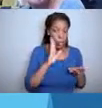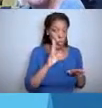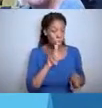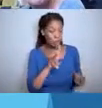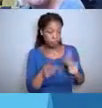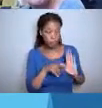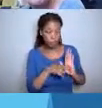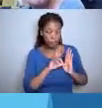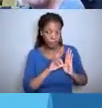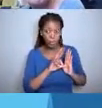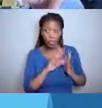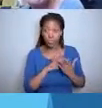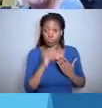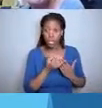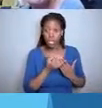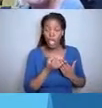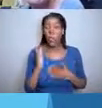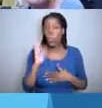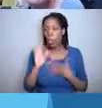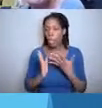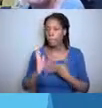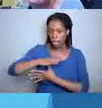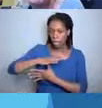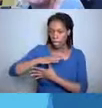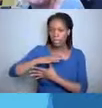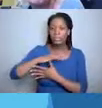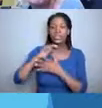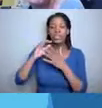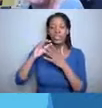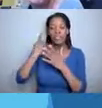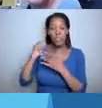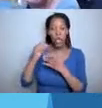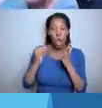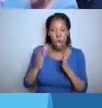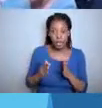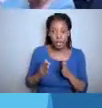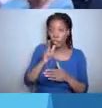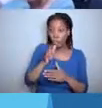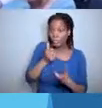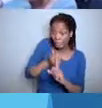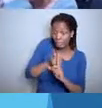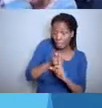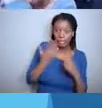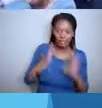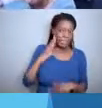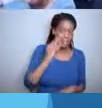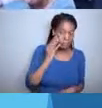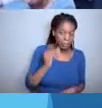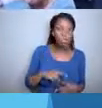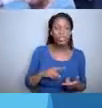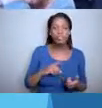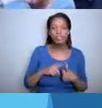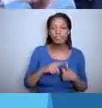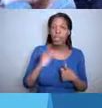to prioritizing artists who have experiences with houselessness substance use and or mental health challenges um they will be prioritized